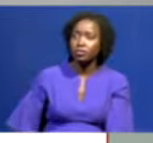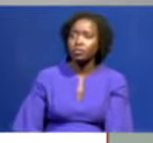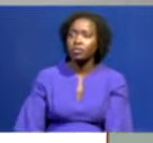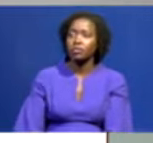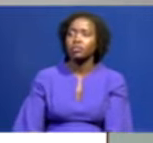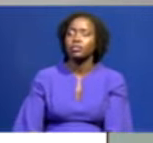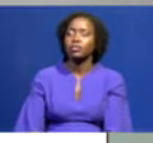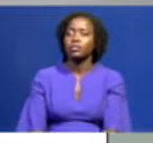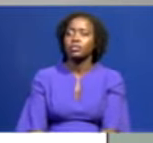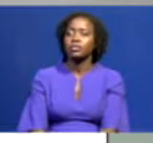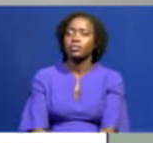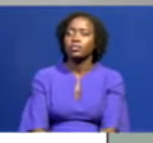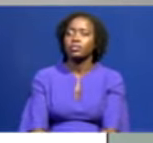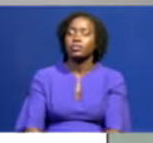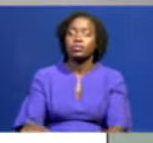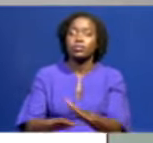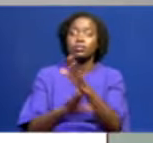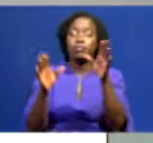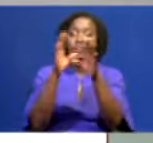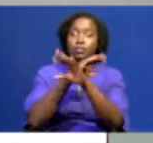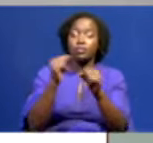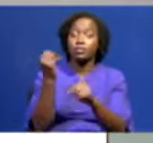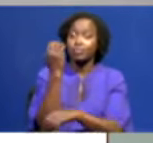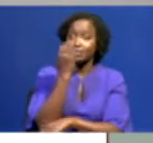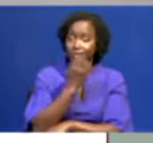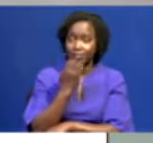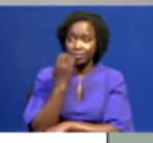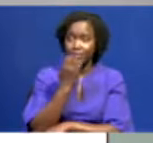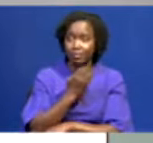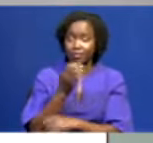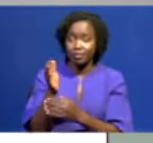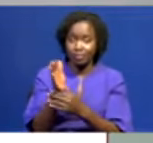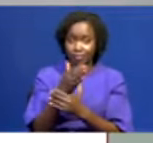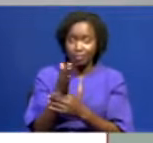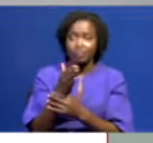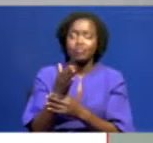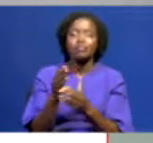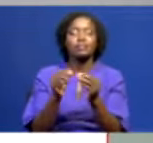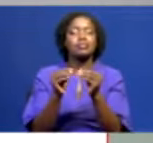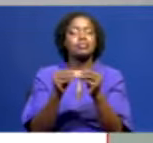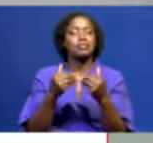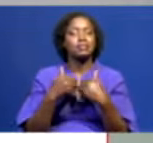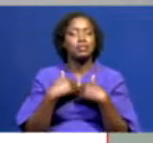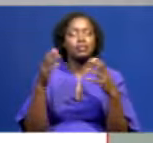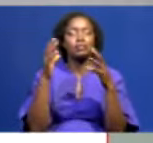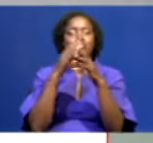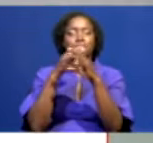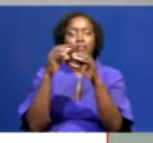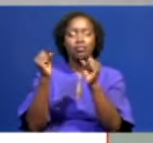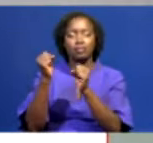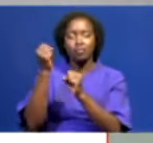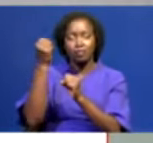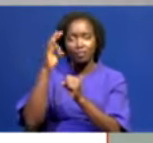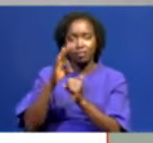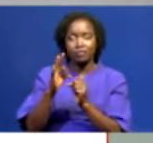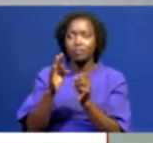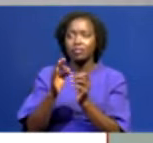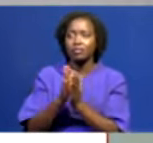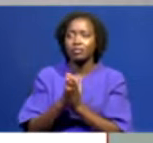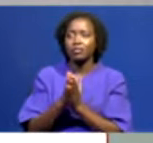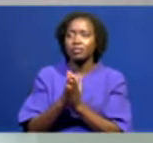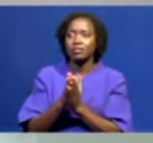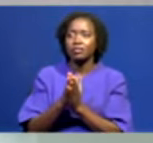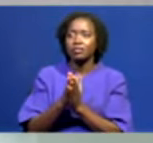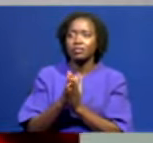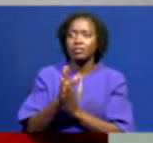welcome back Deputy president regarding Thursday held a meeting with the president of the Frederick ebat